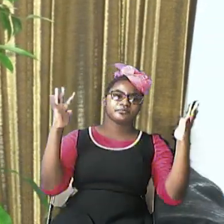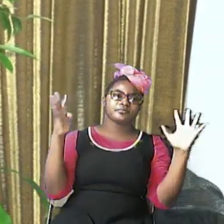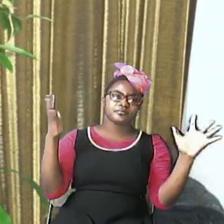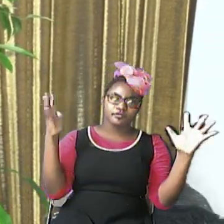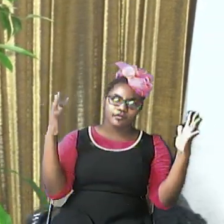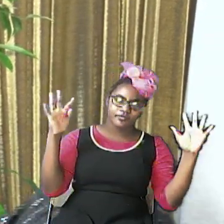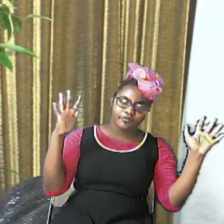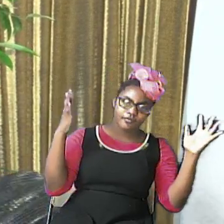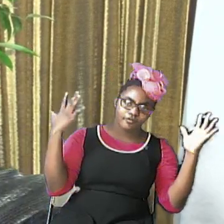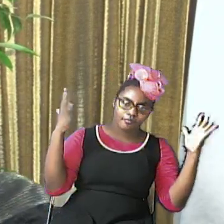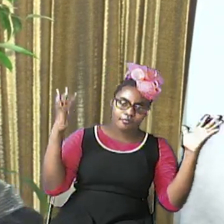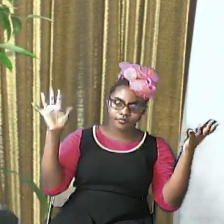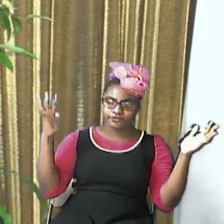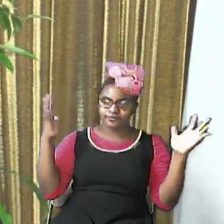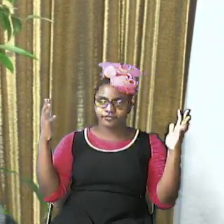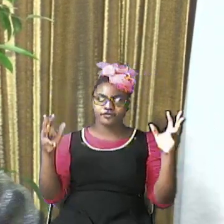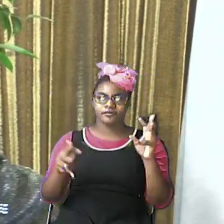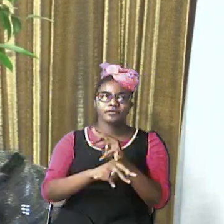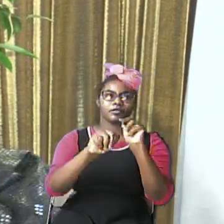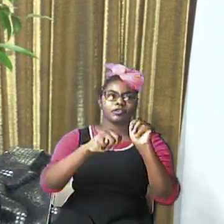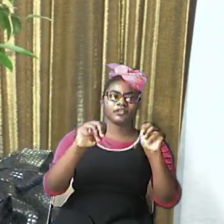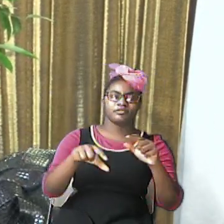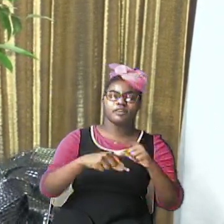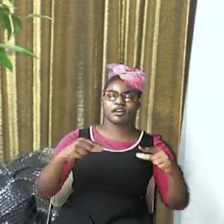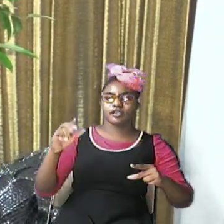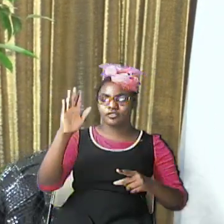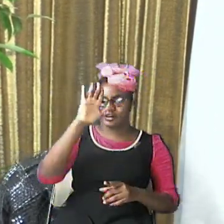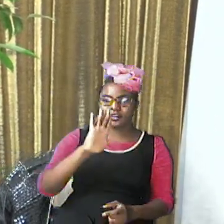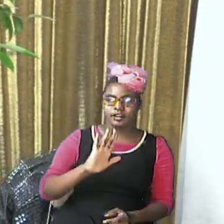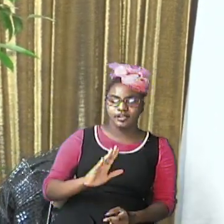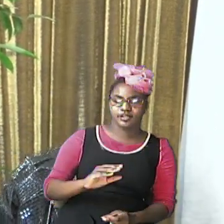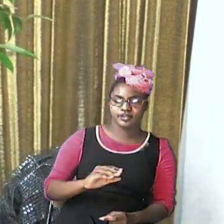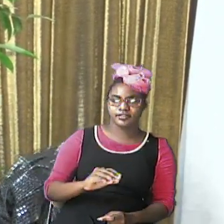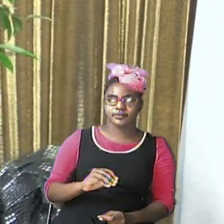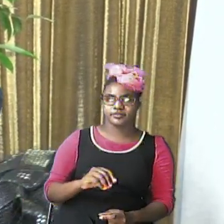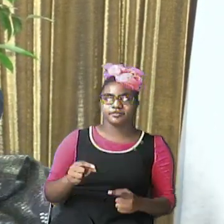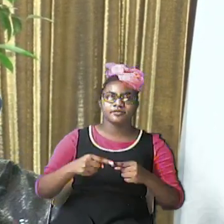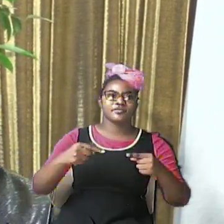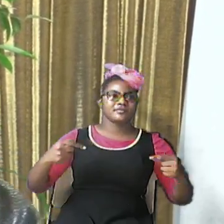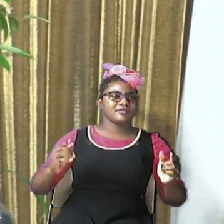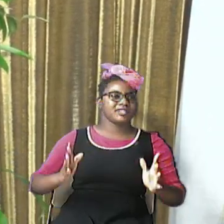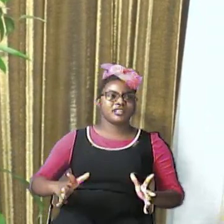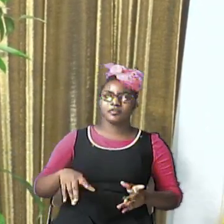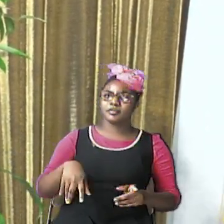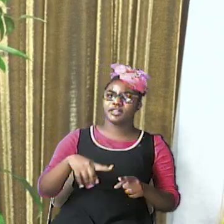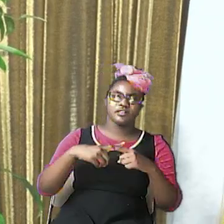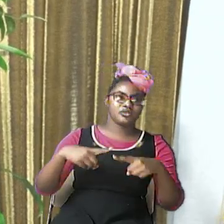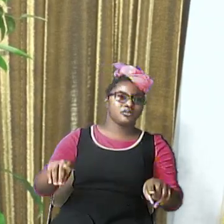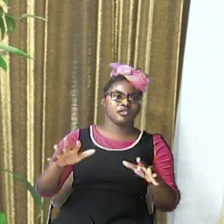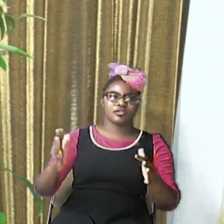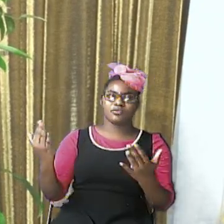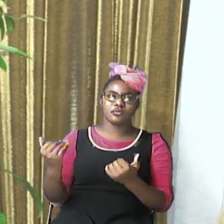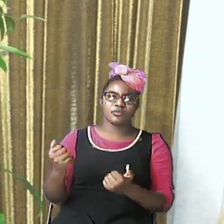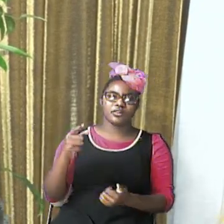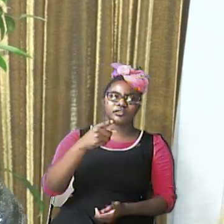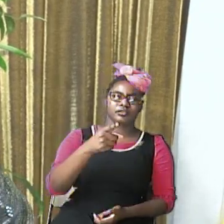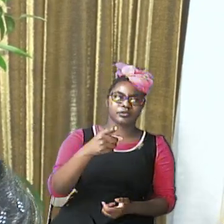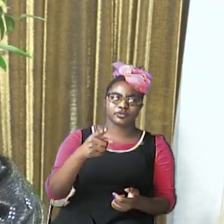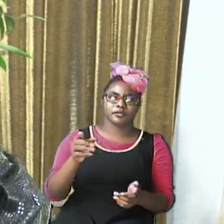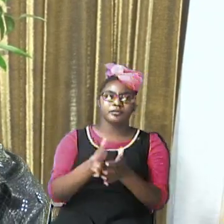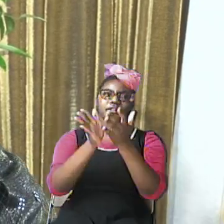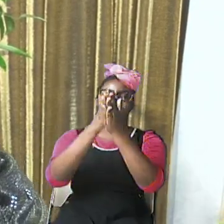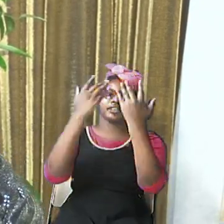God. Magnify the great God. The enemy don't want you to praise Him. The enemy wants to block your